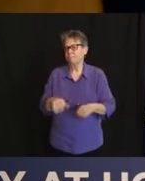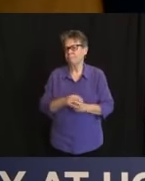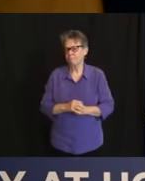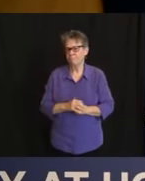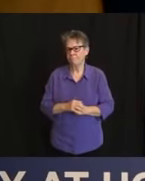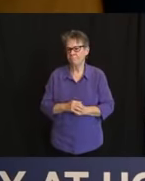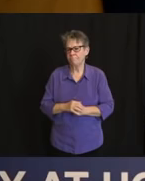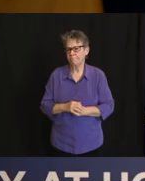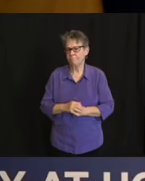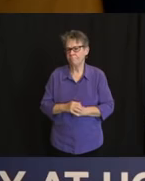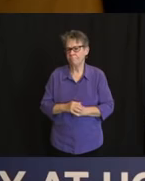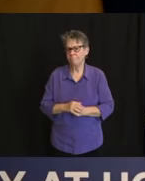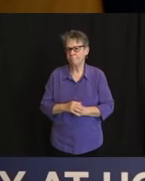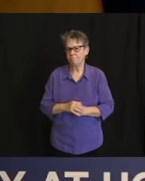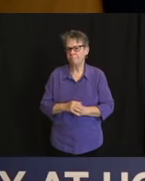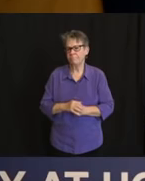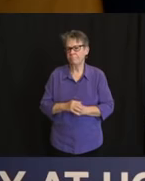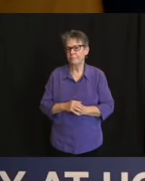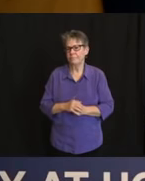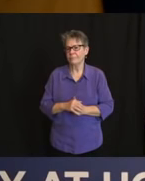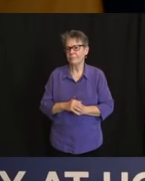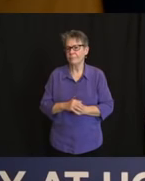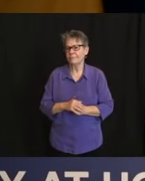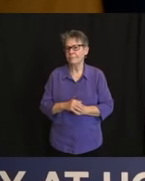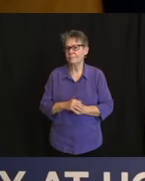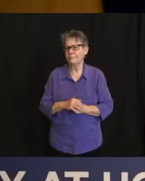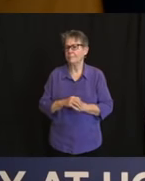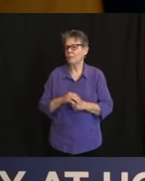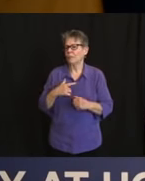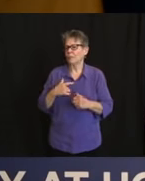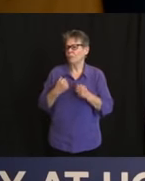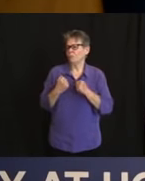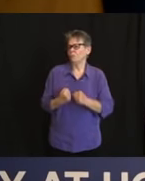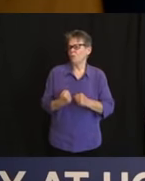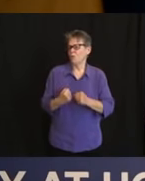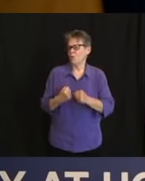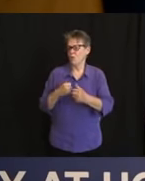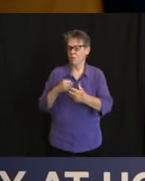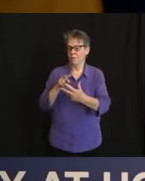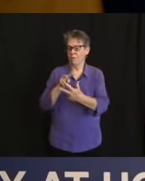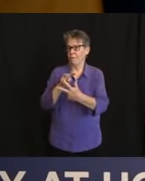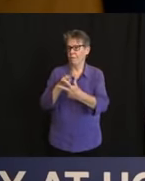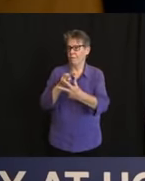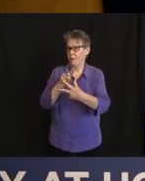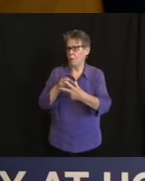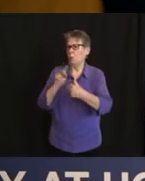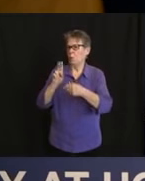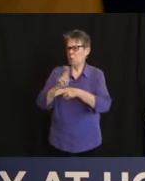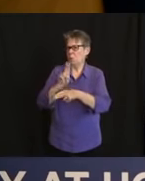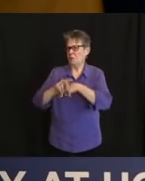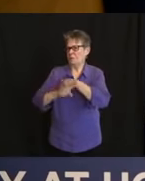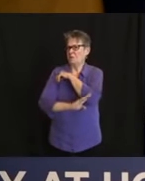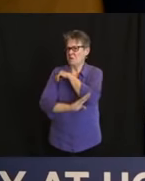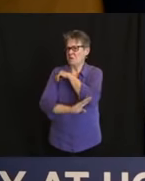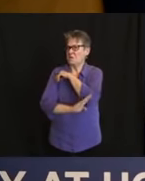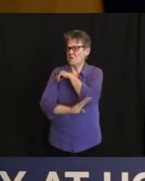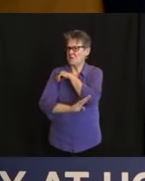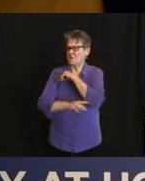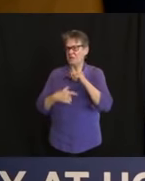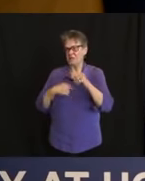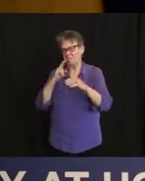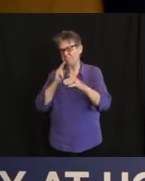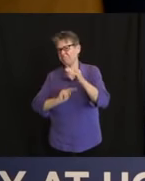in the fall as well. Today's report, our hospitals reported 7,210 hospitalizations